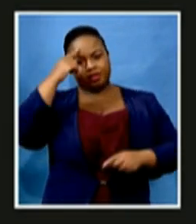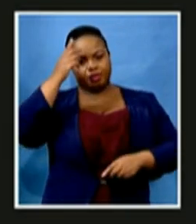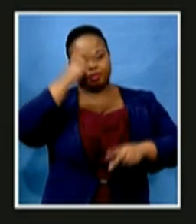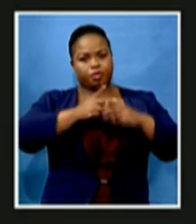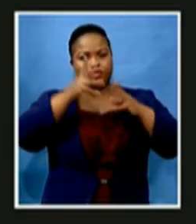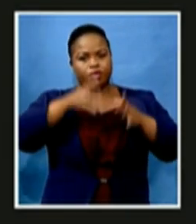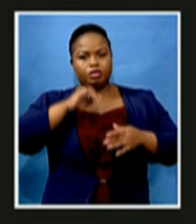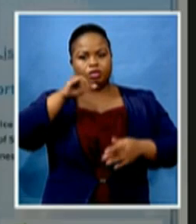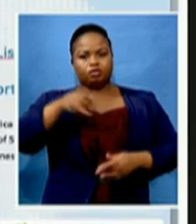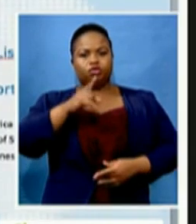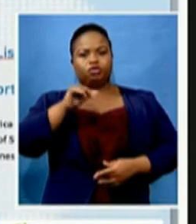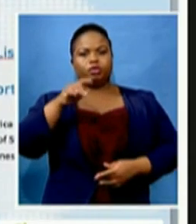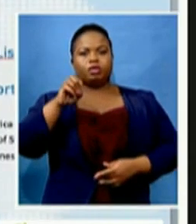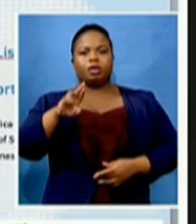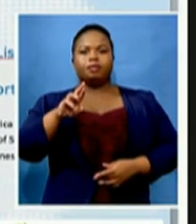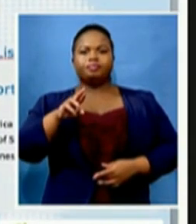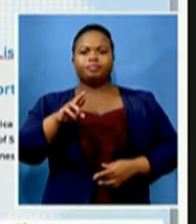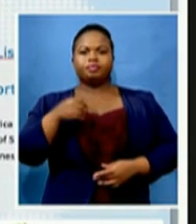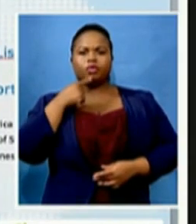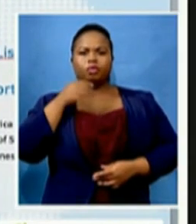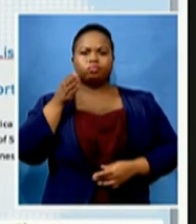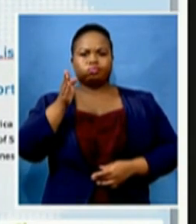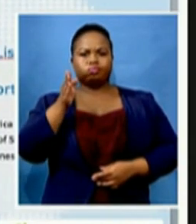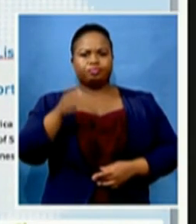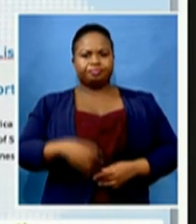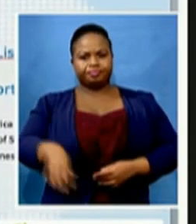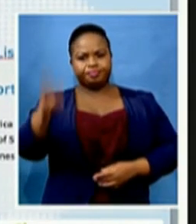Juliet, if you can put up the slides. Thanks.